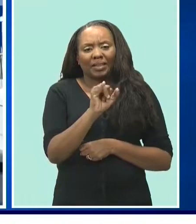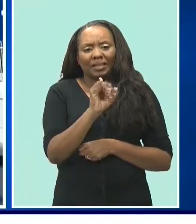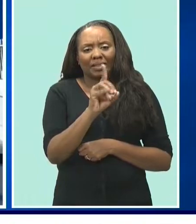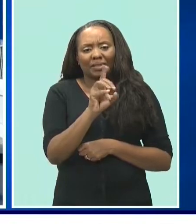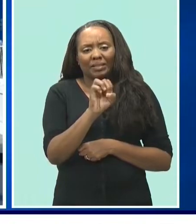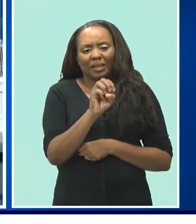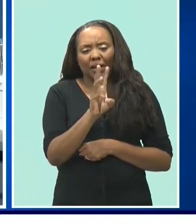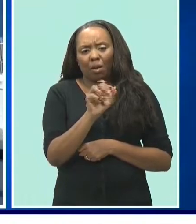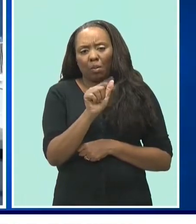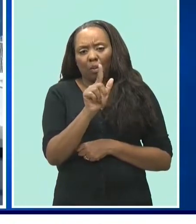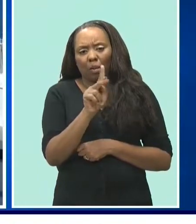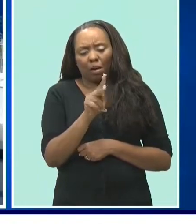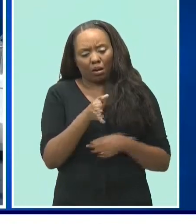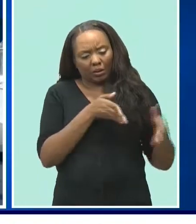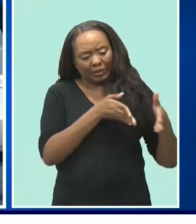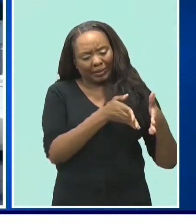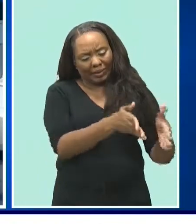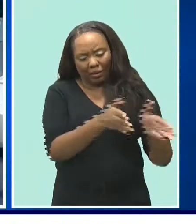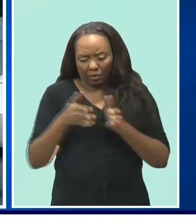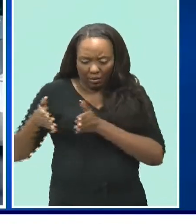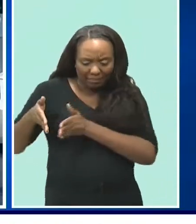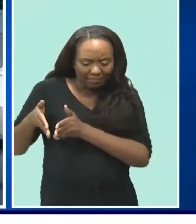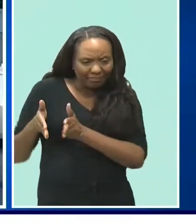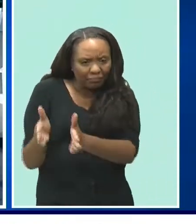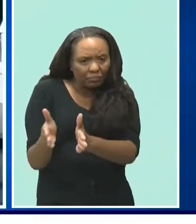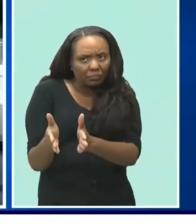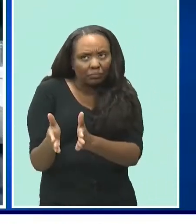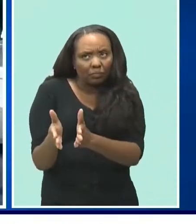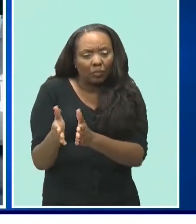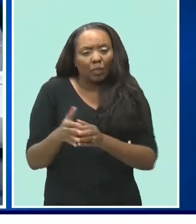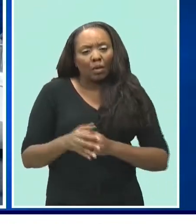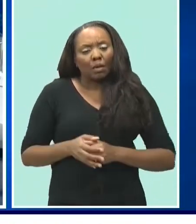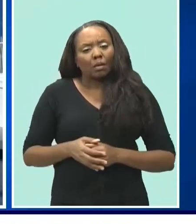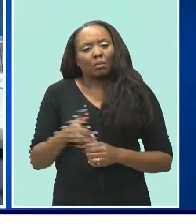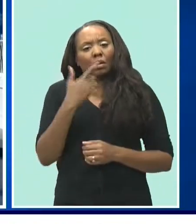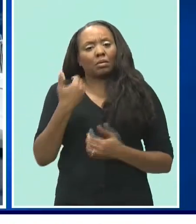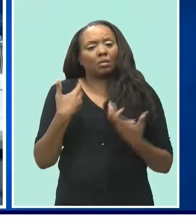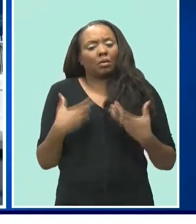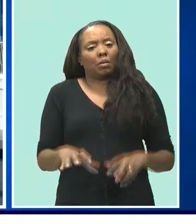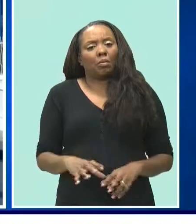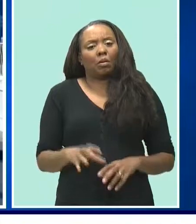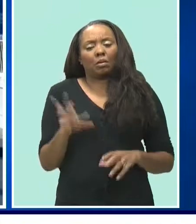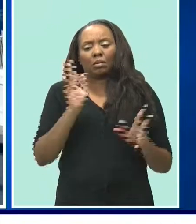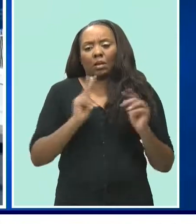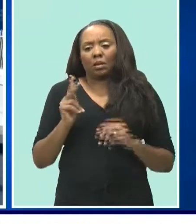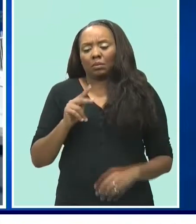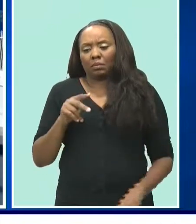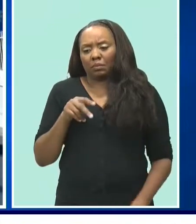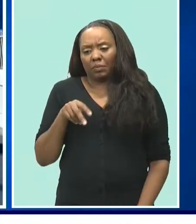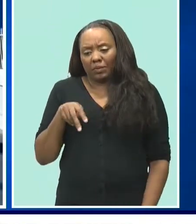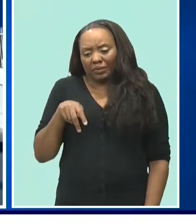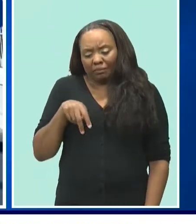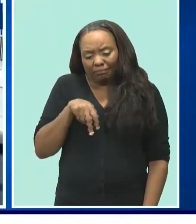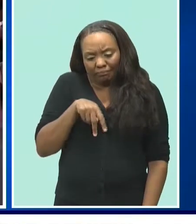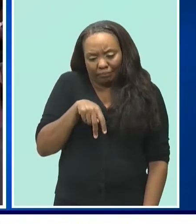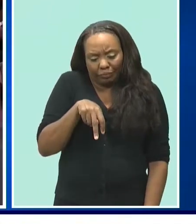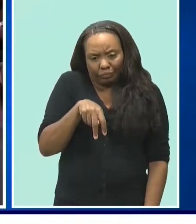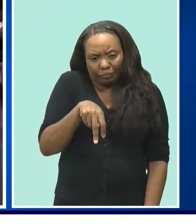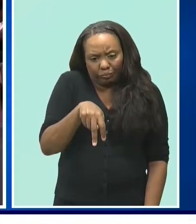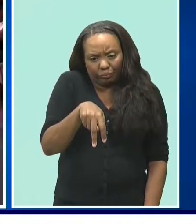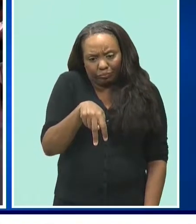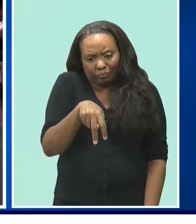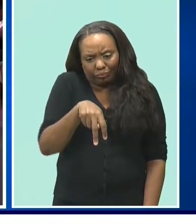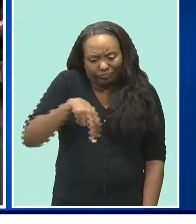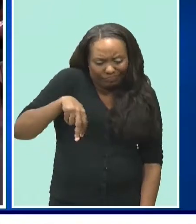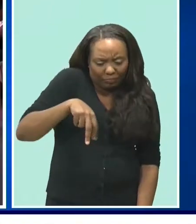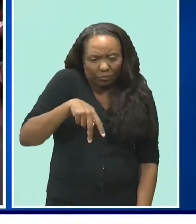site, that will effectively reduce the conflict between pedestrians and traffic in the area. Members